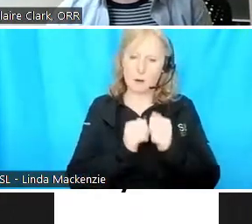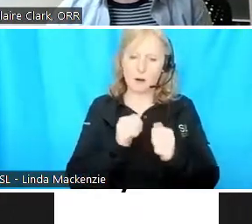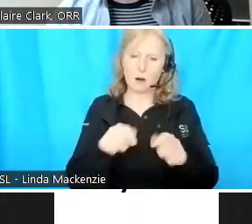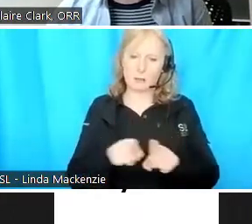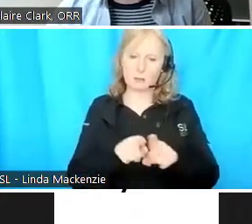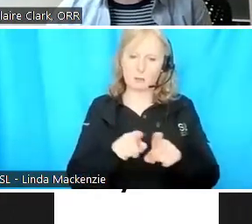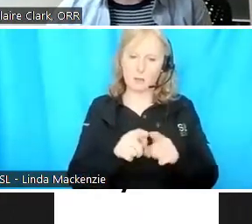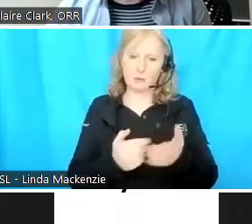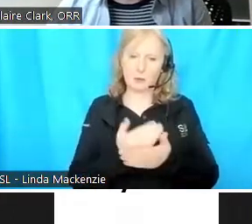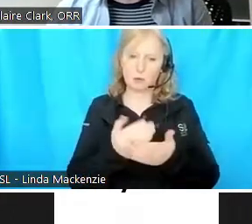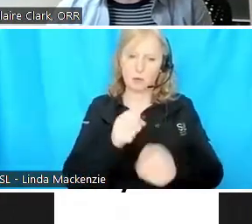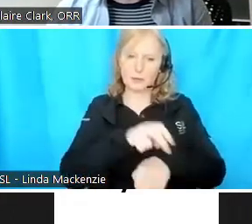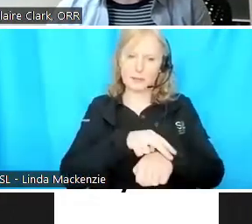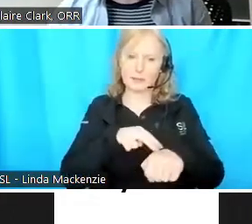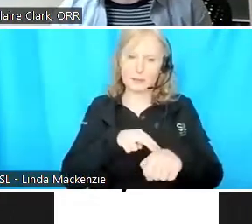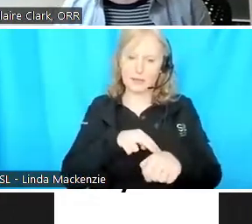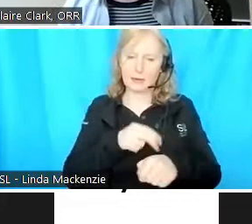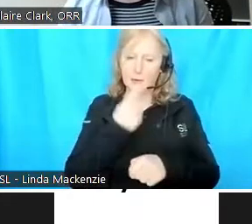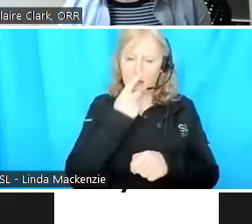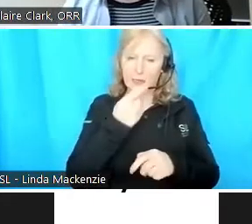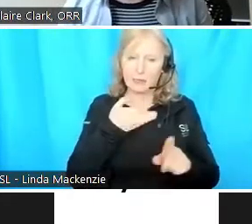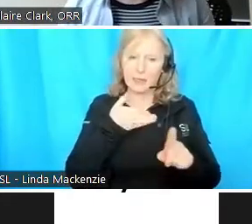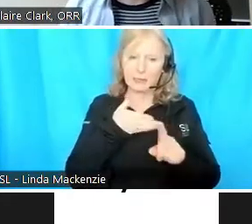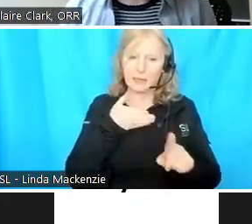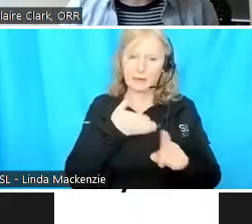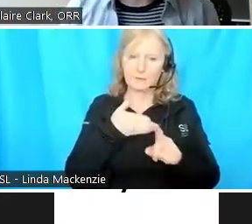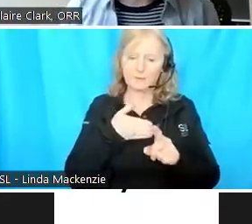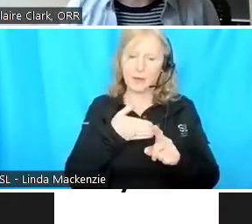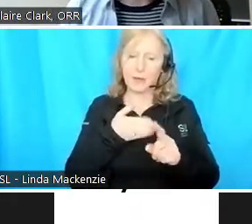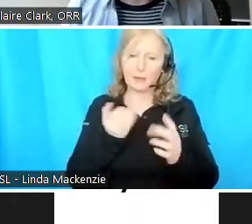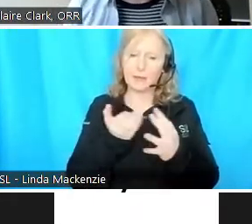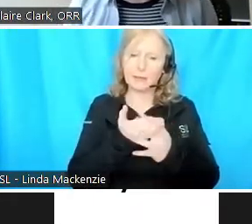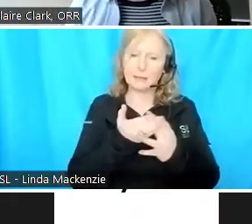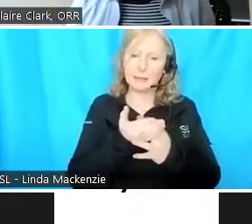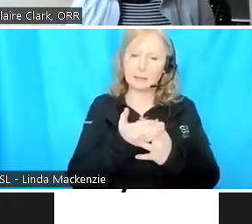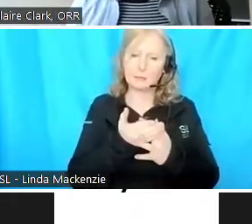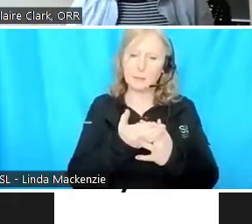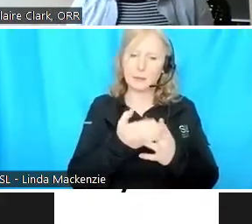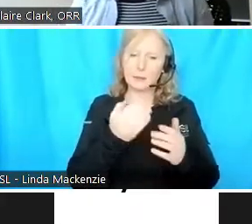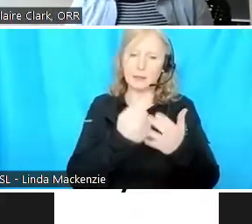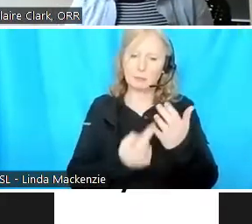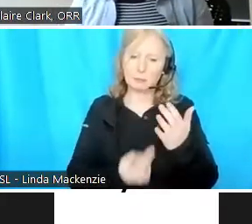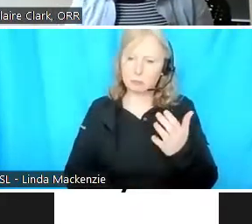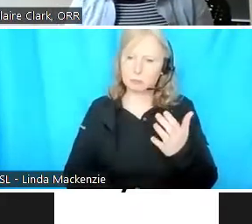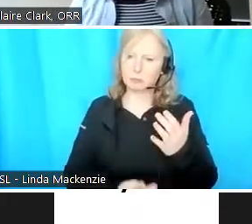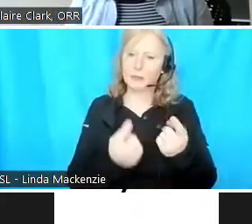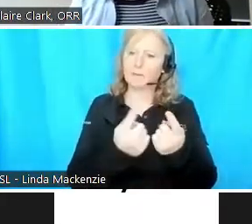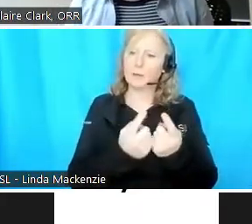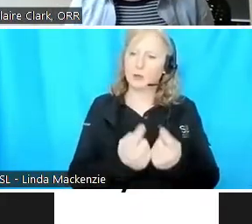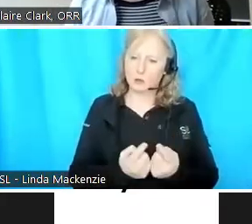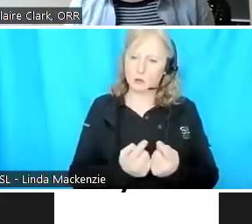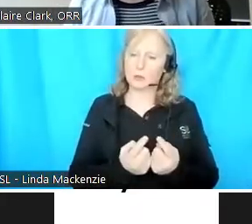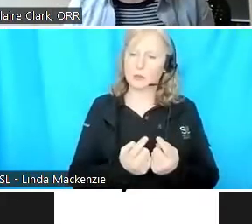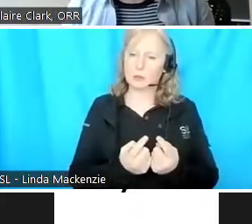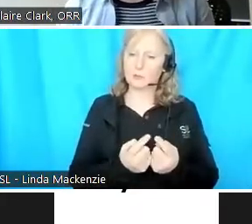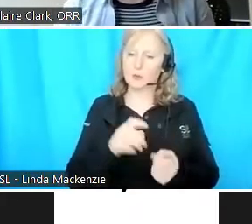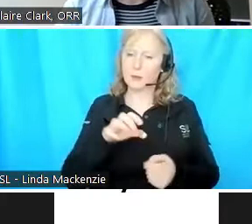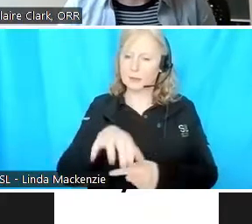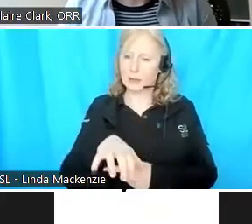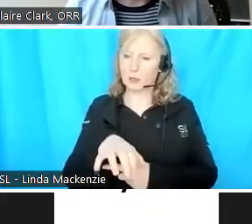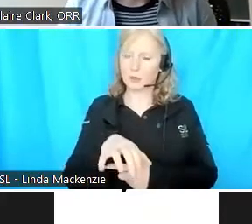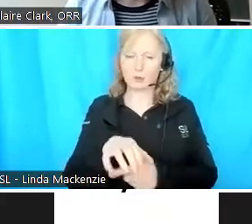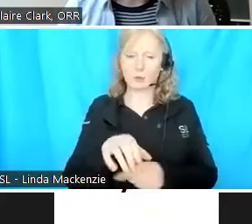can identify the actual accessible features of the stations that they work in, and also, you know, the broader network,